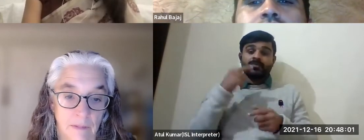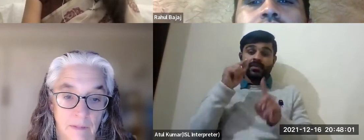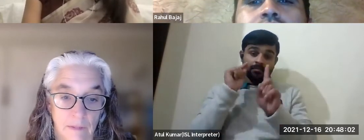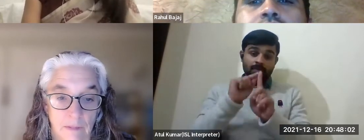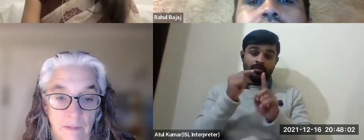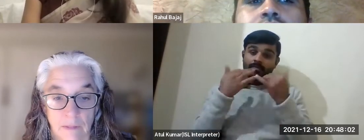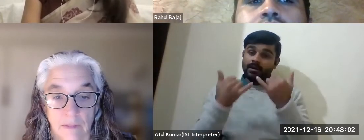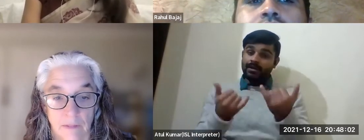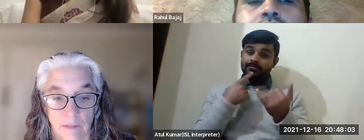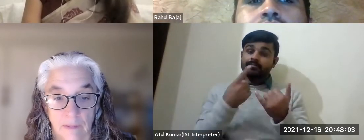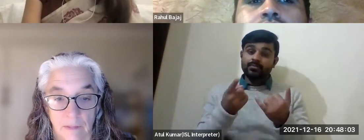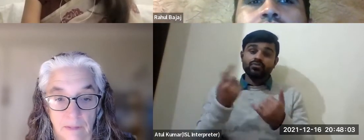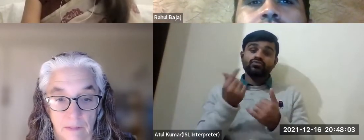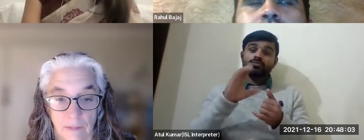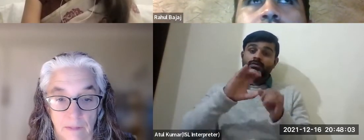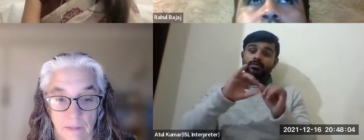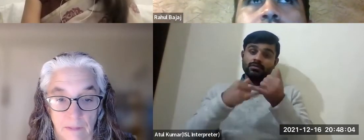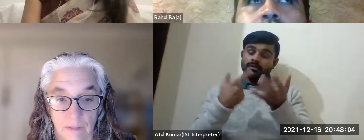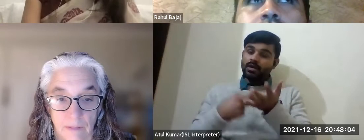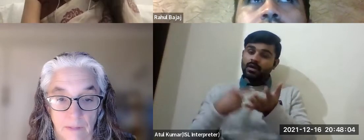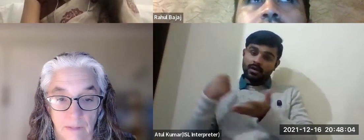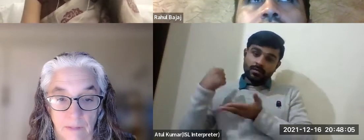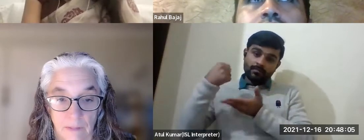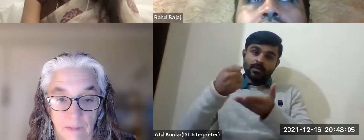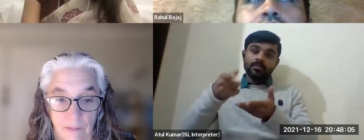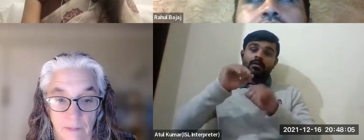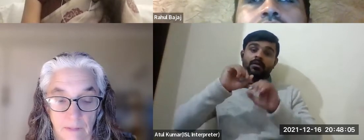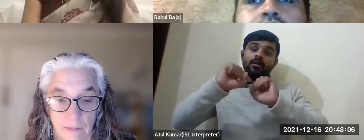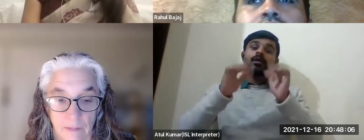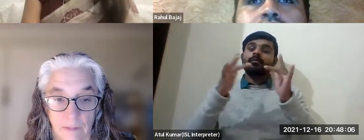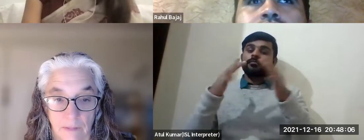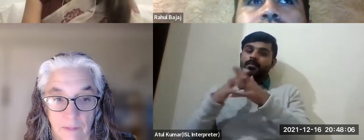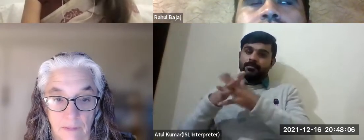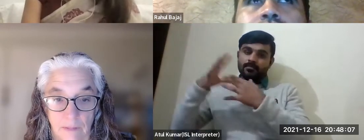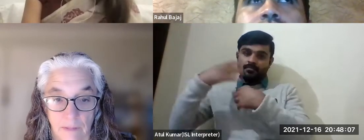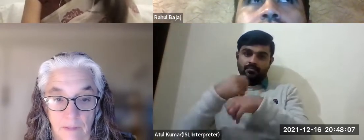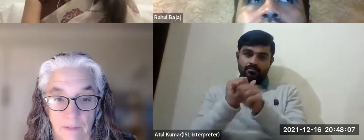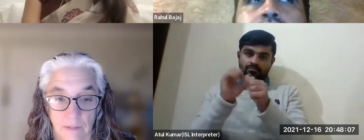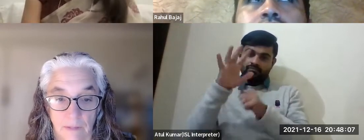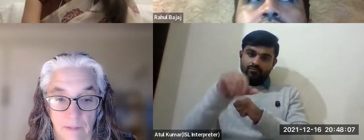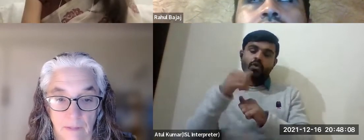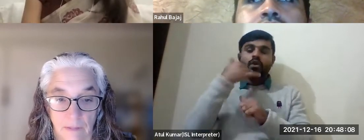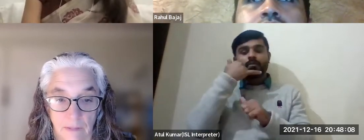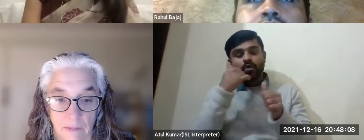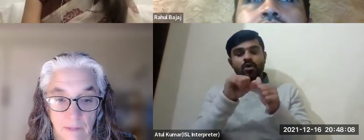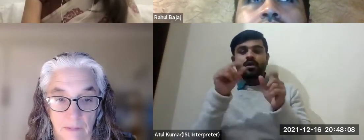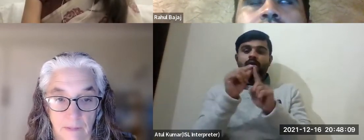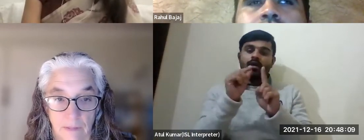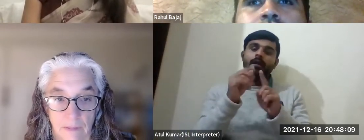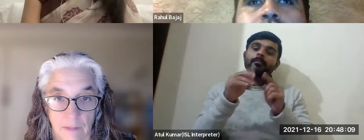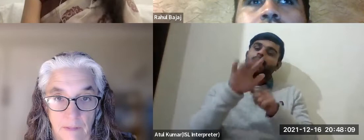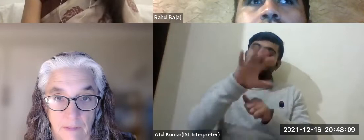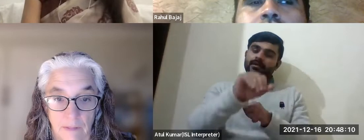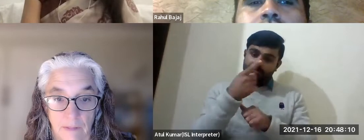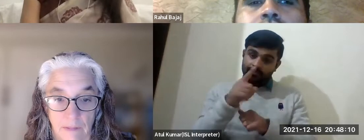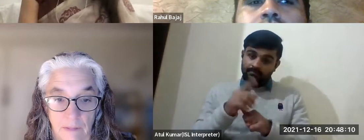of time, you cannot use CSR budgets to make your own websites accessible or mobile apps accessible,